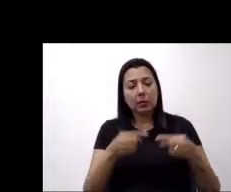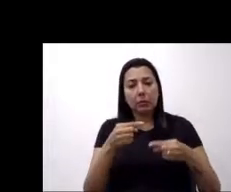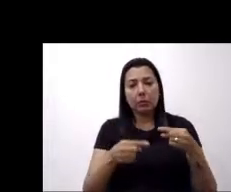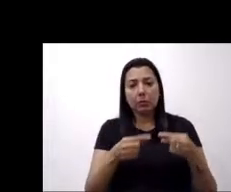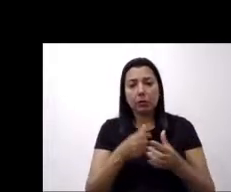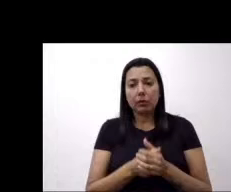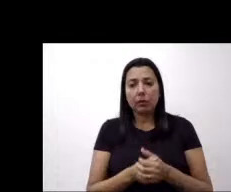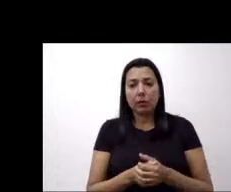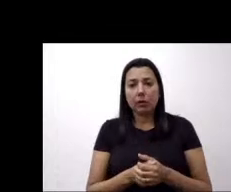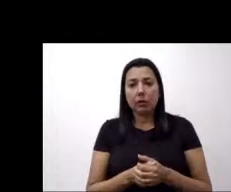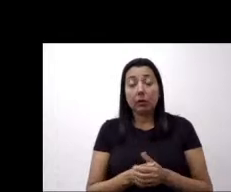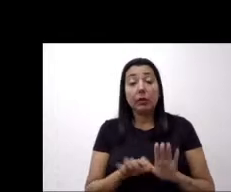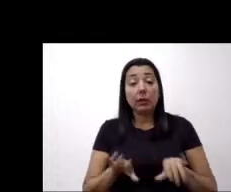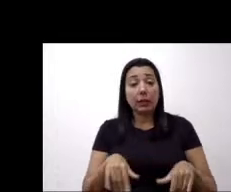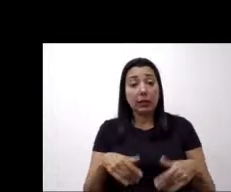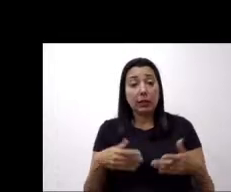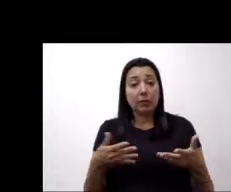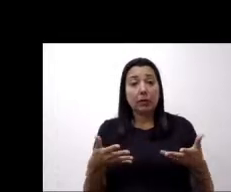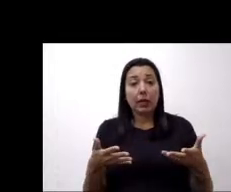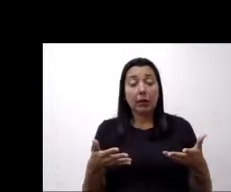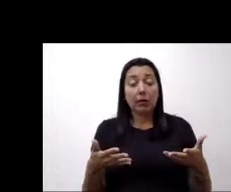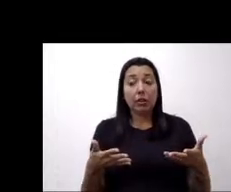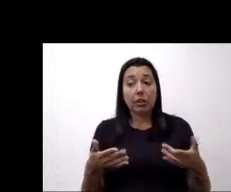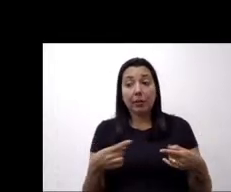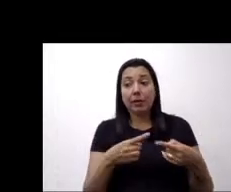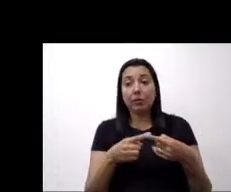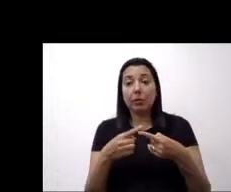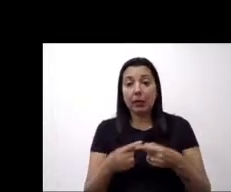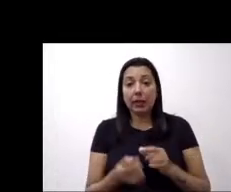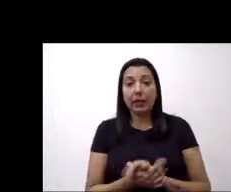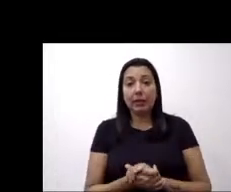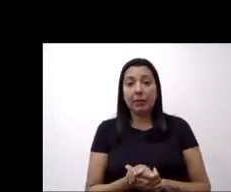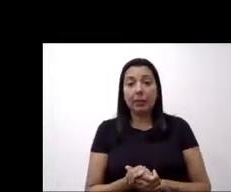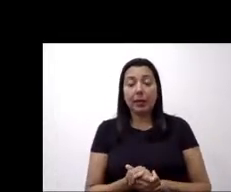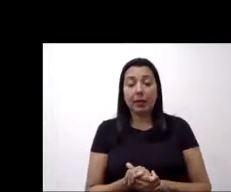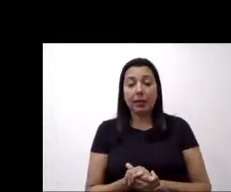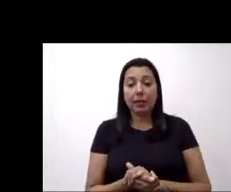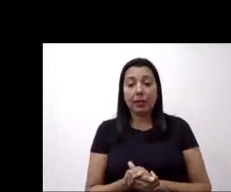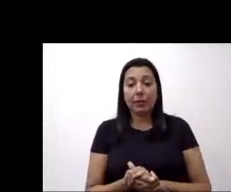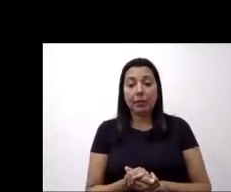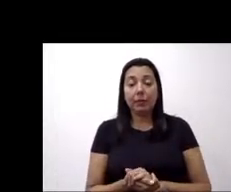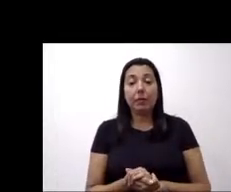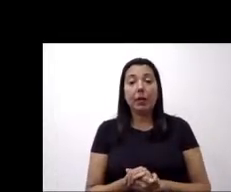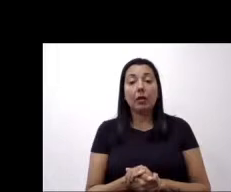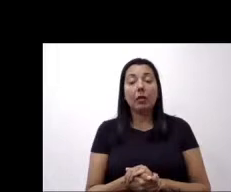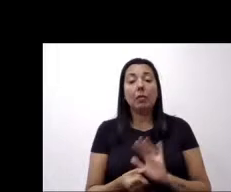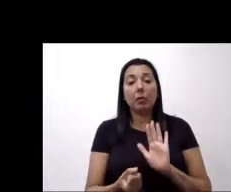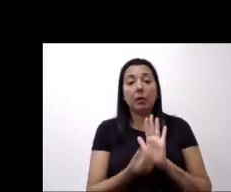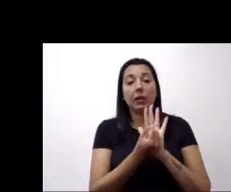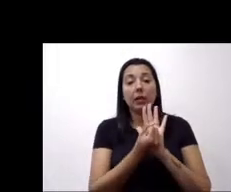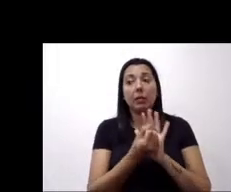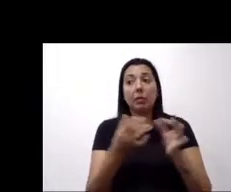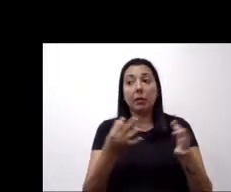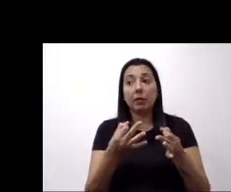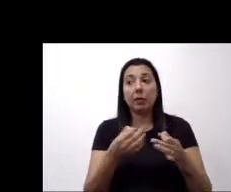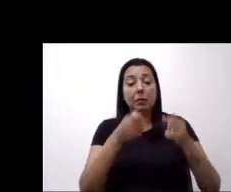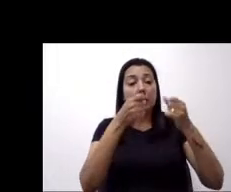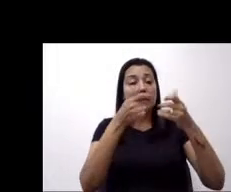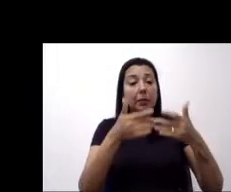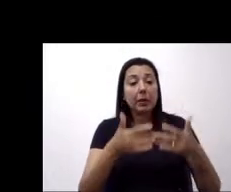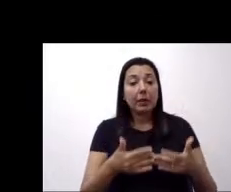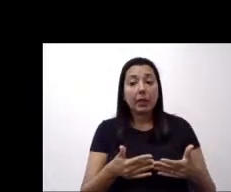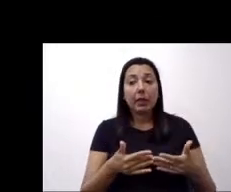So the first idea is that classical model can help us to explain this. But what